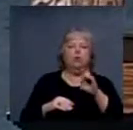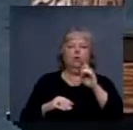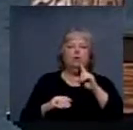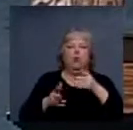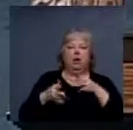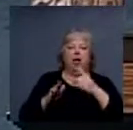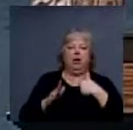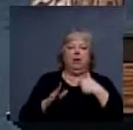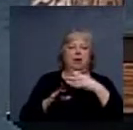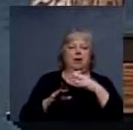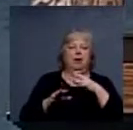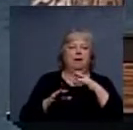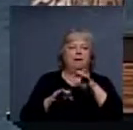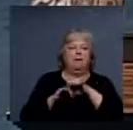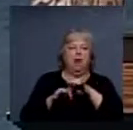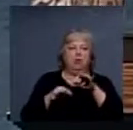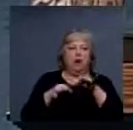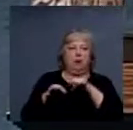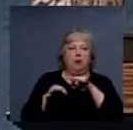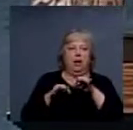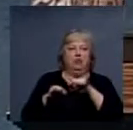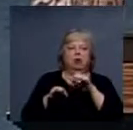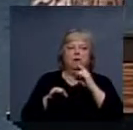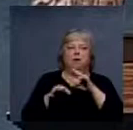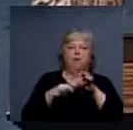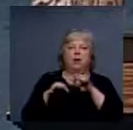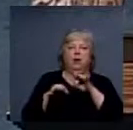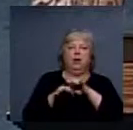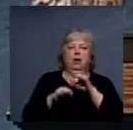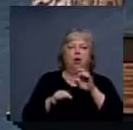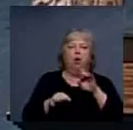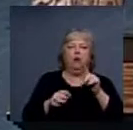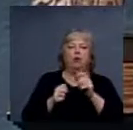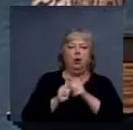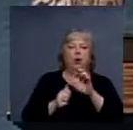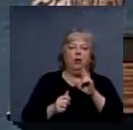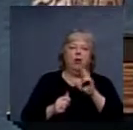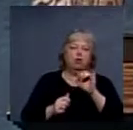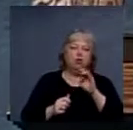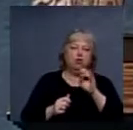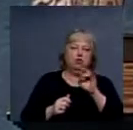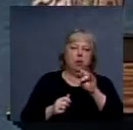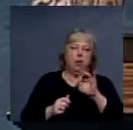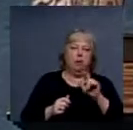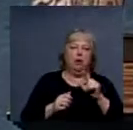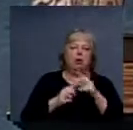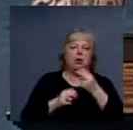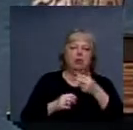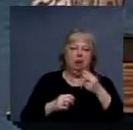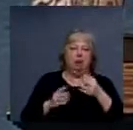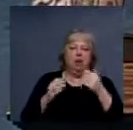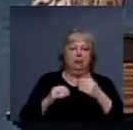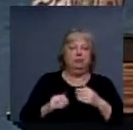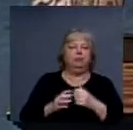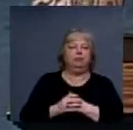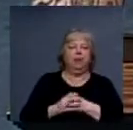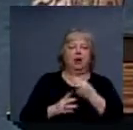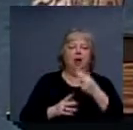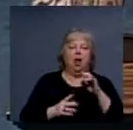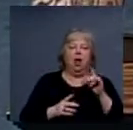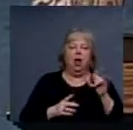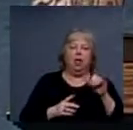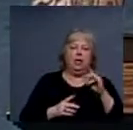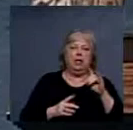Me Vote explanations of voting in Arkansas with a criminal history, Holly Dixon Legal Director.